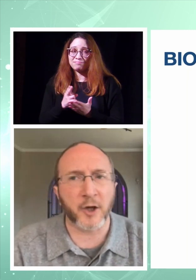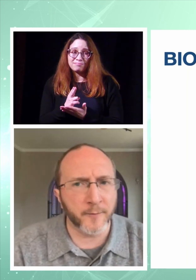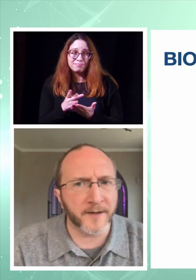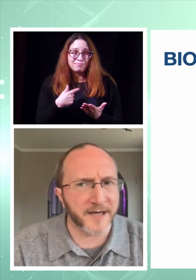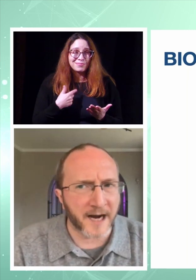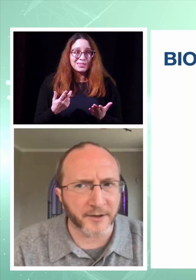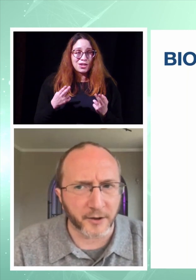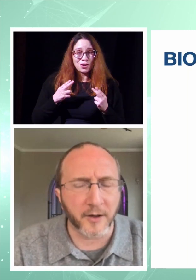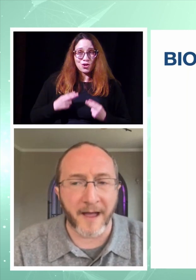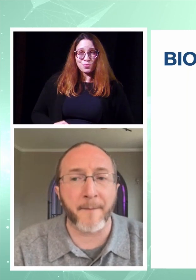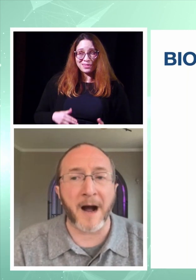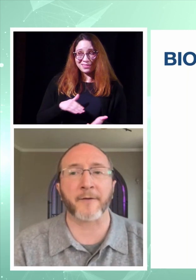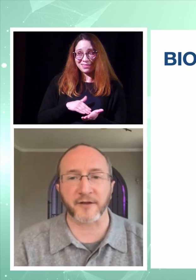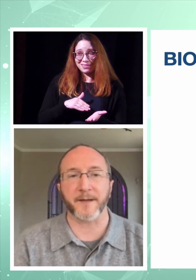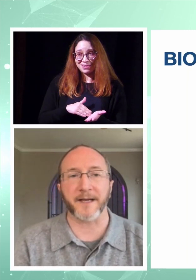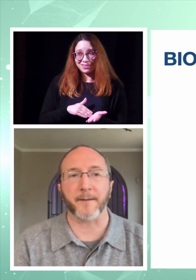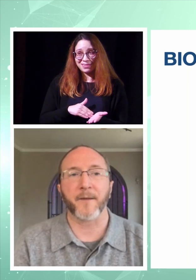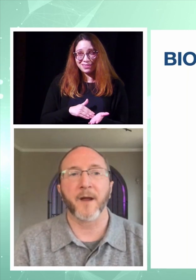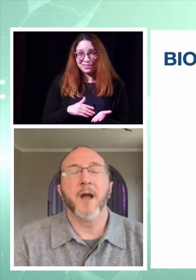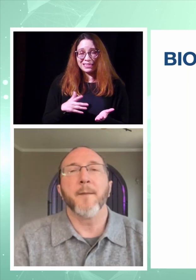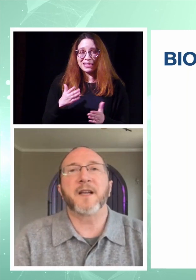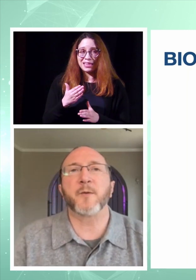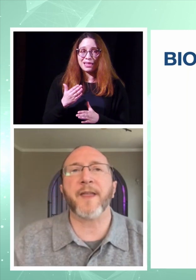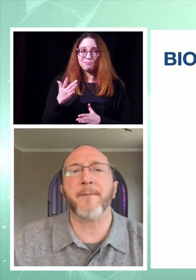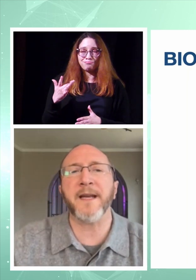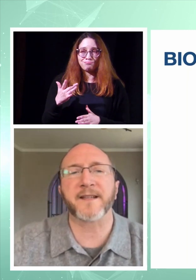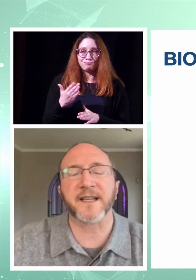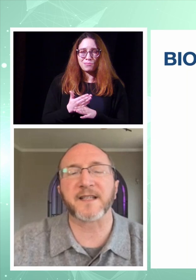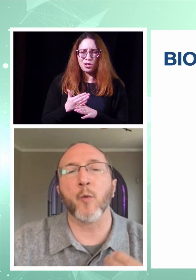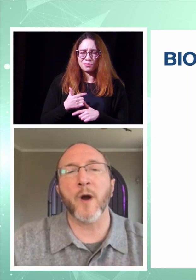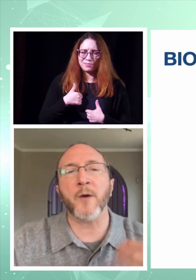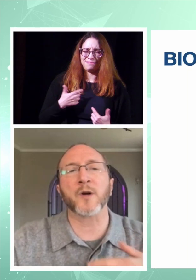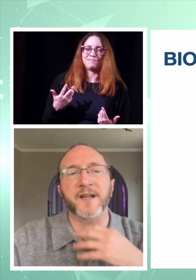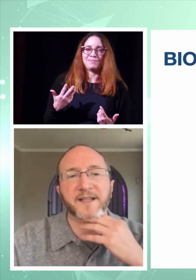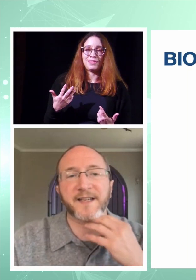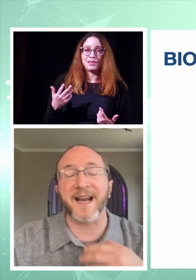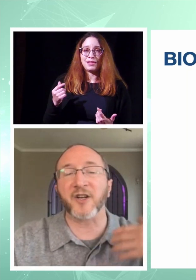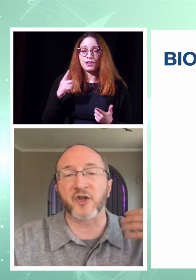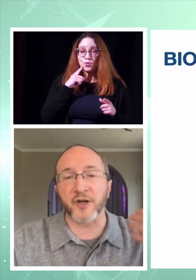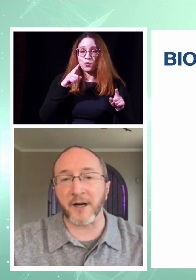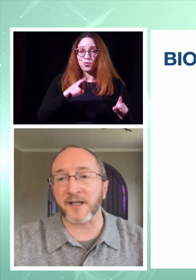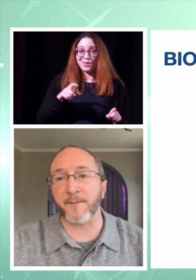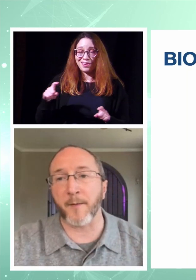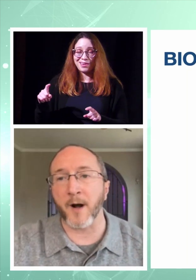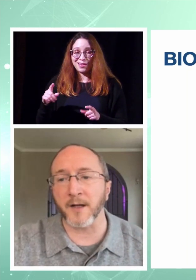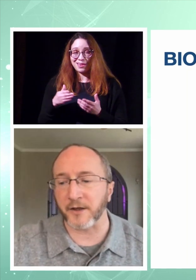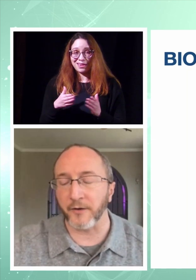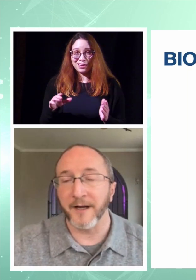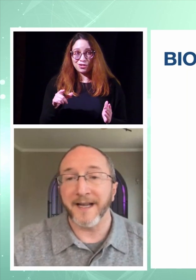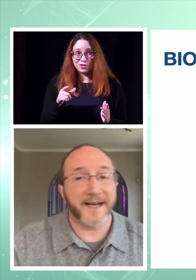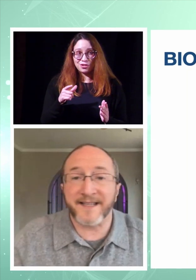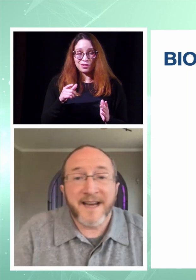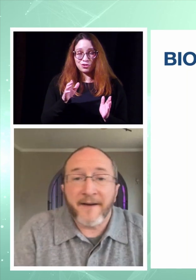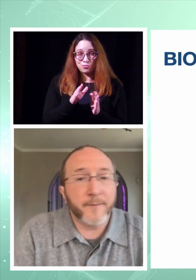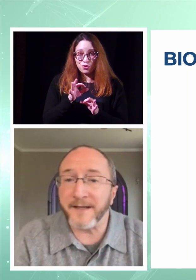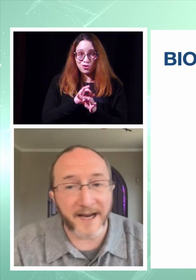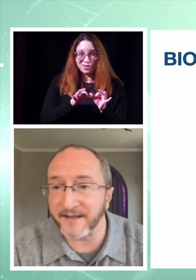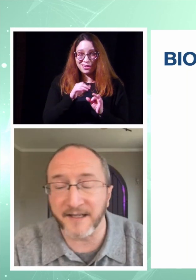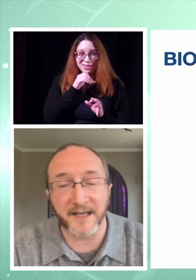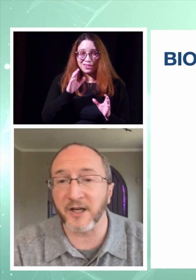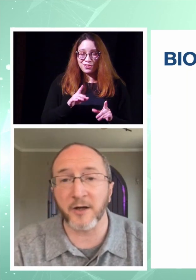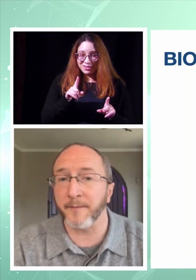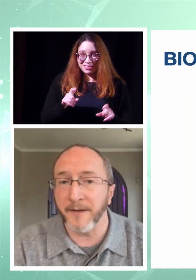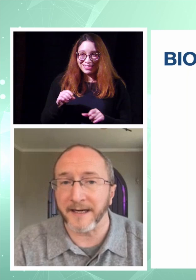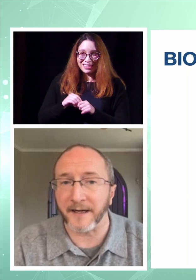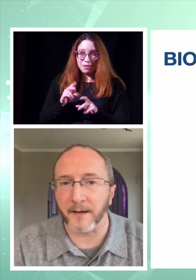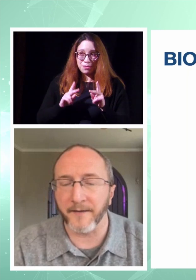as a human doctor, that bothers me. Because what that means is when we're testing a generic small molecule, it has never been